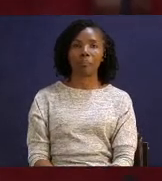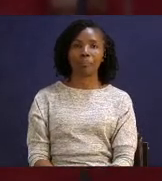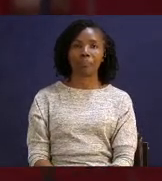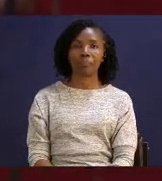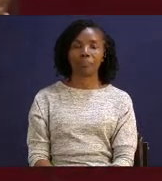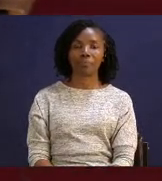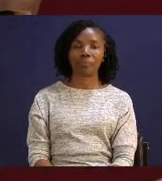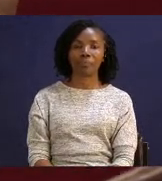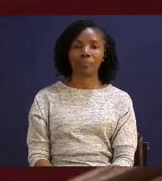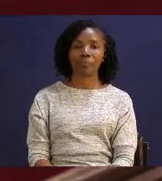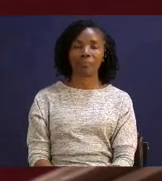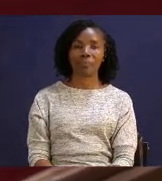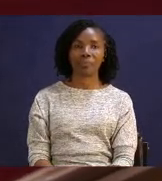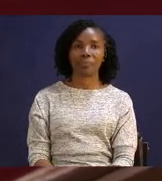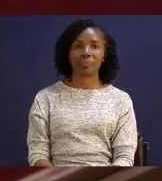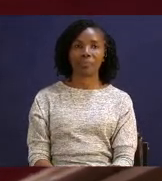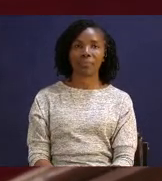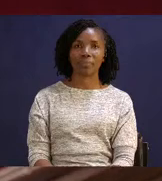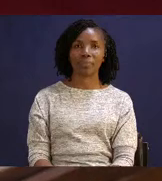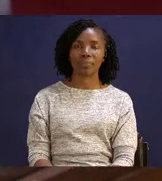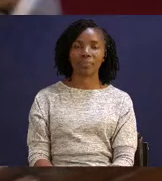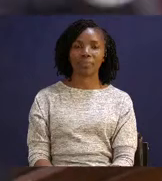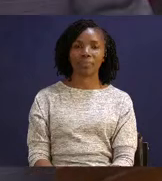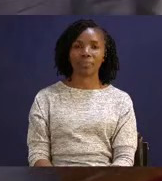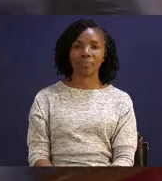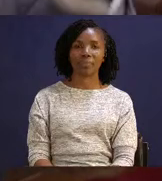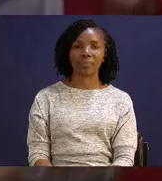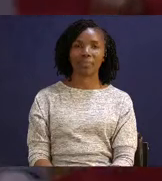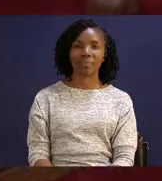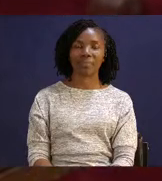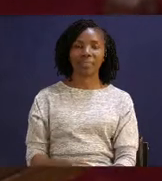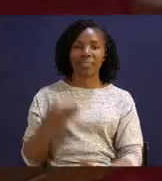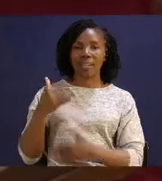So, look at your neighbor who actually said he has been to Mombasa.